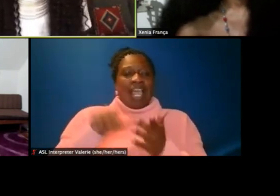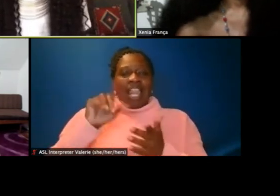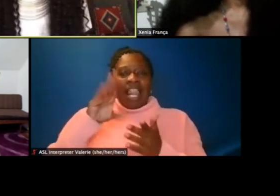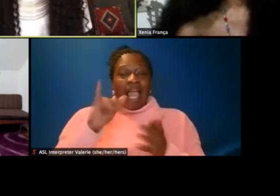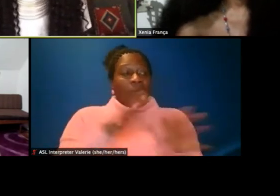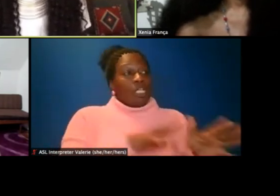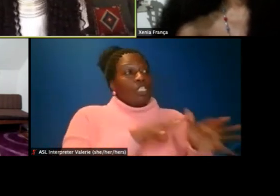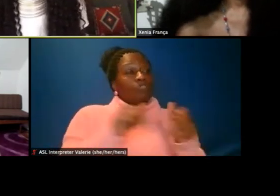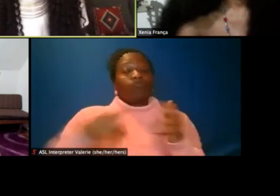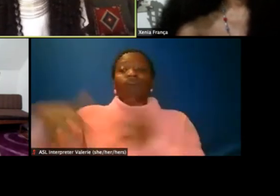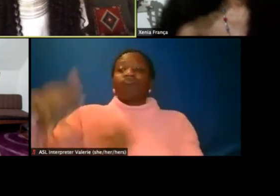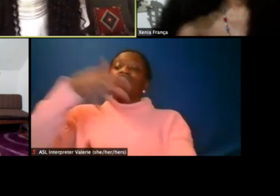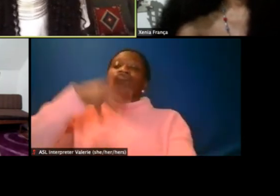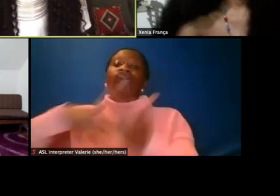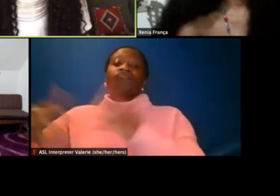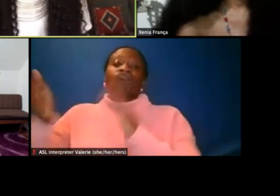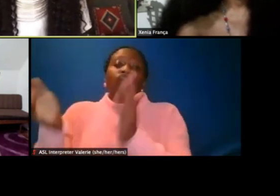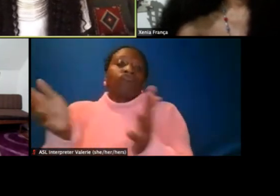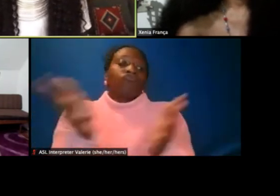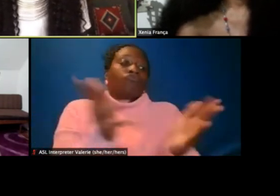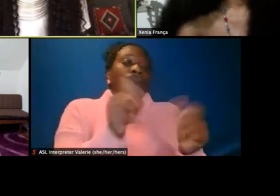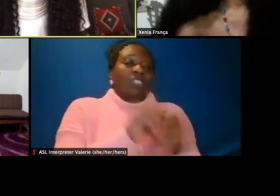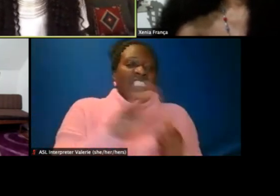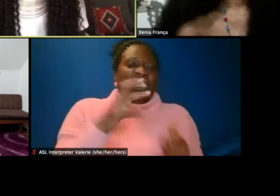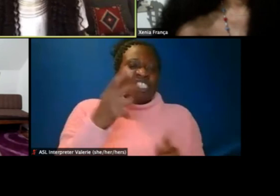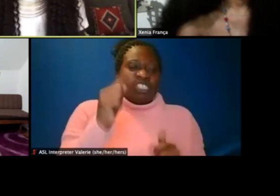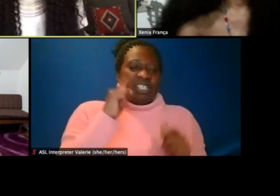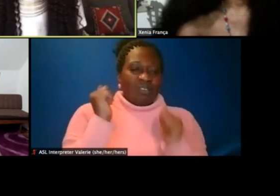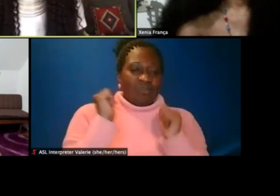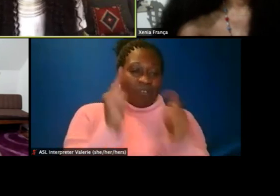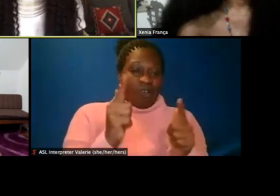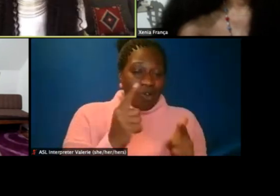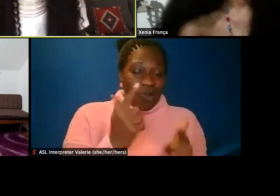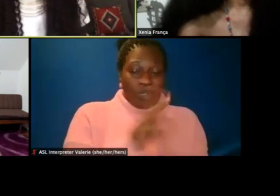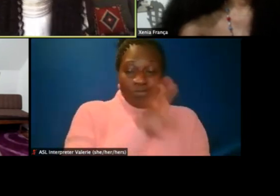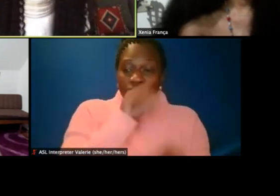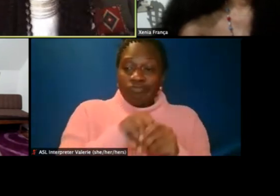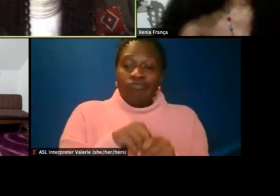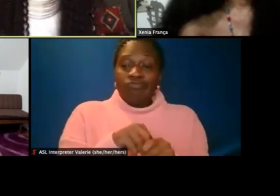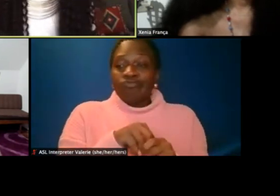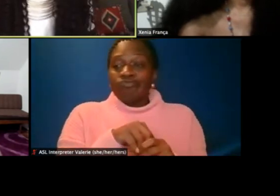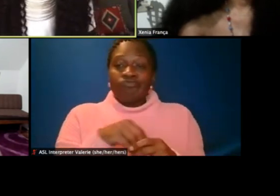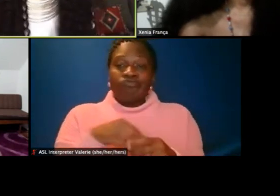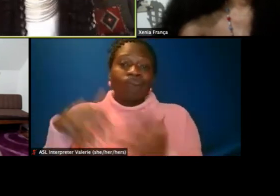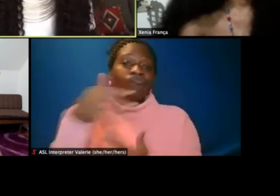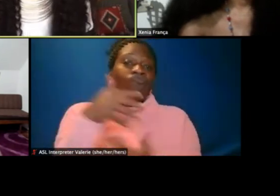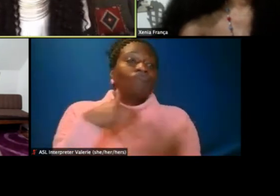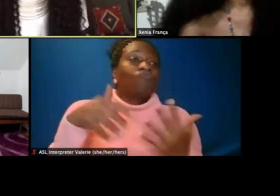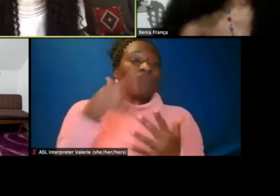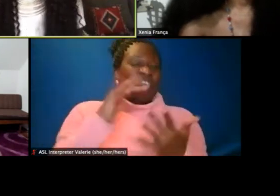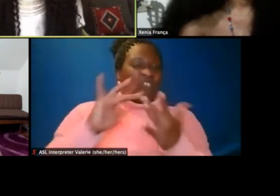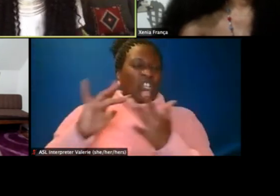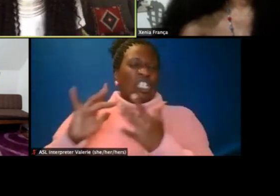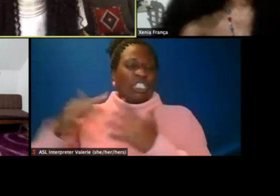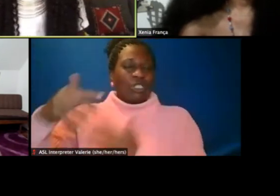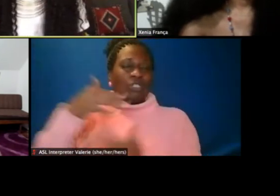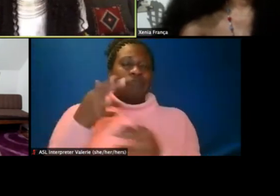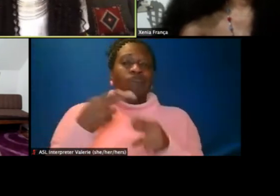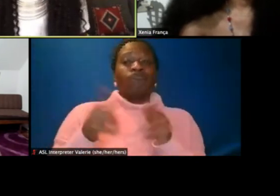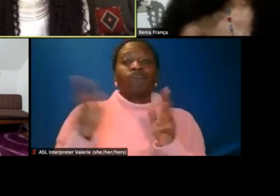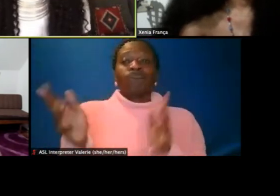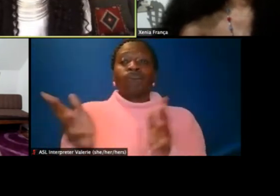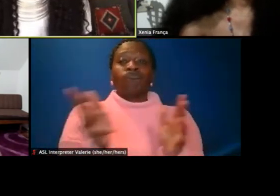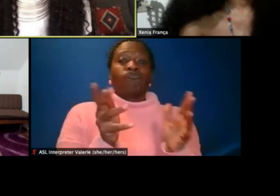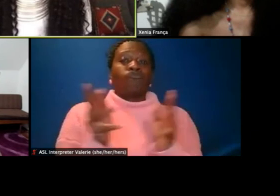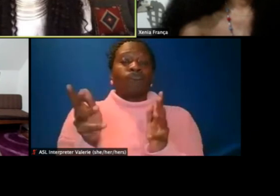art show, so that will be in the chat for everyone. If you want to just kind of mingle, virtually mingle for a little bit,